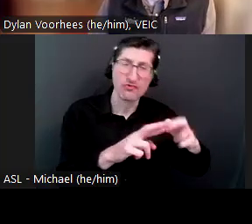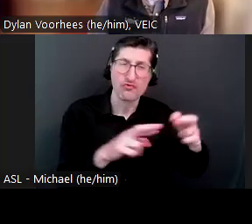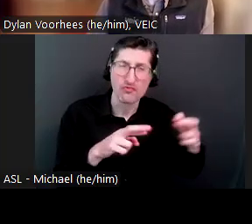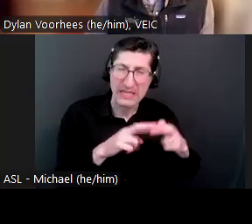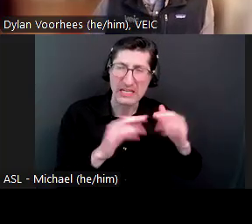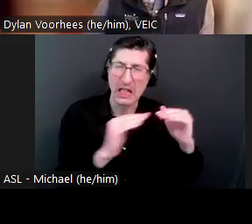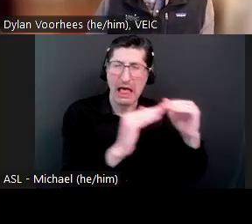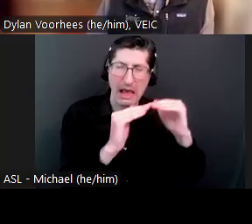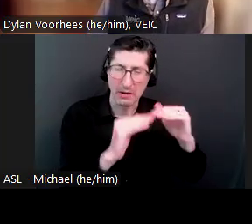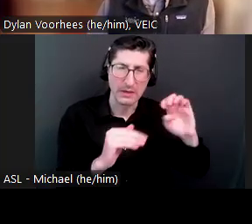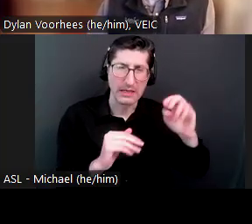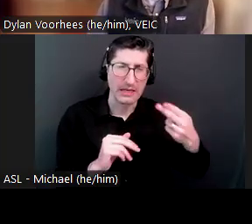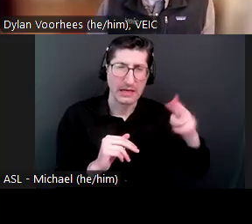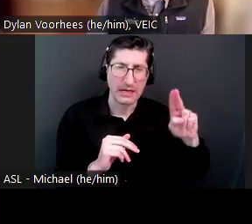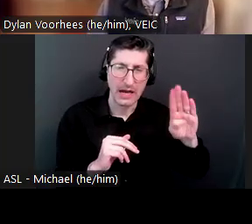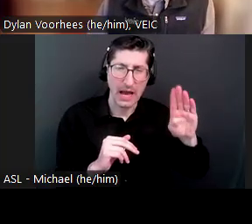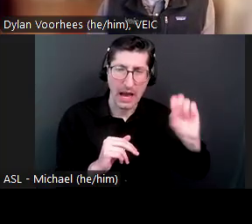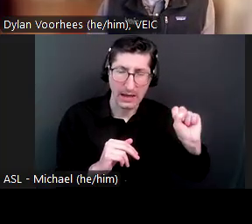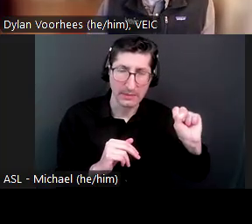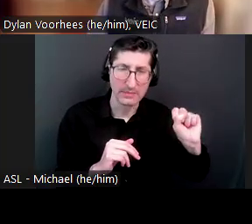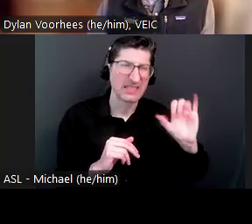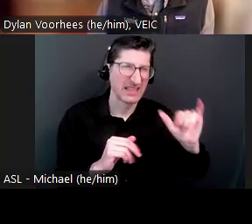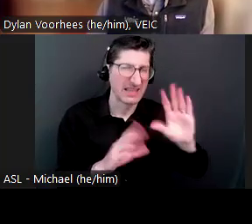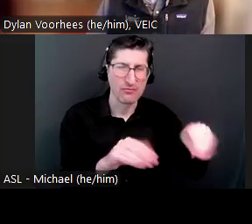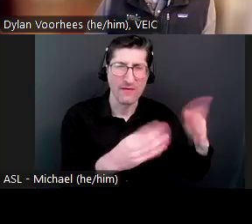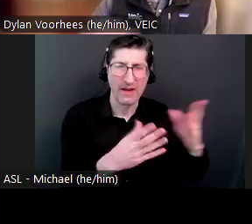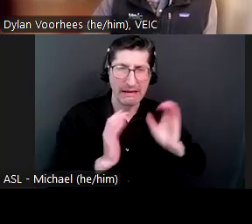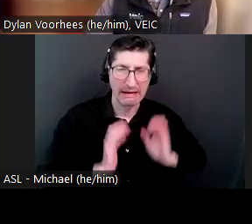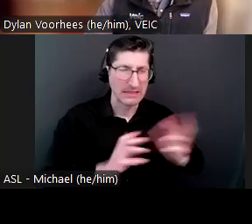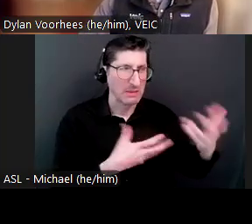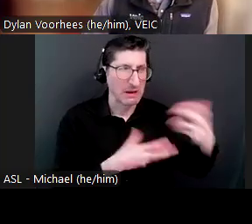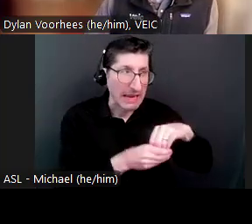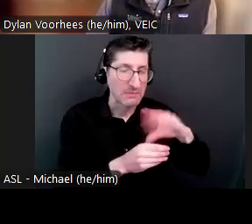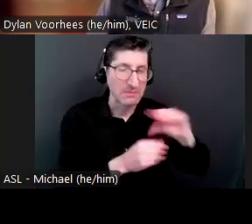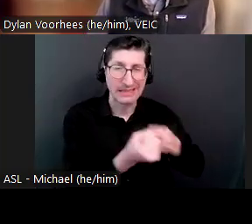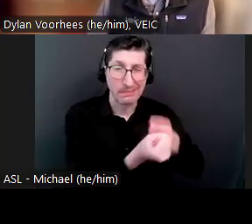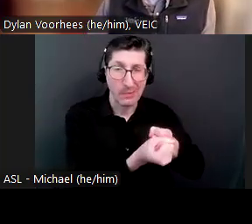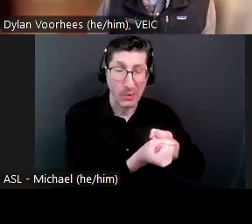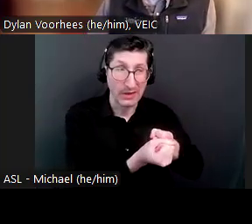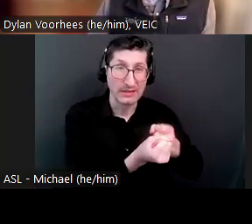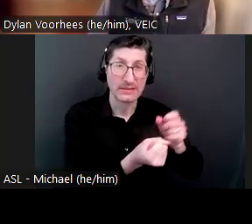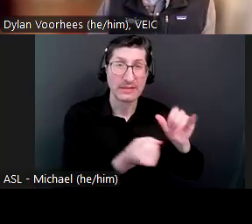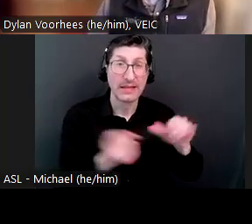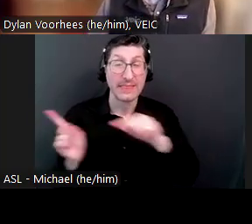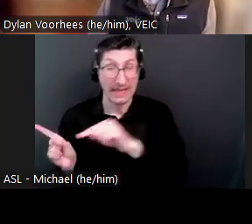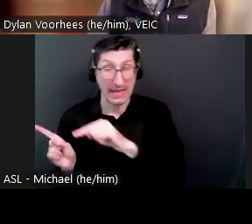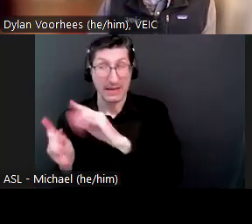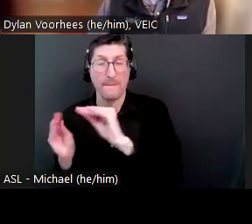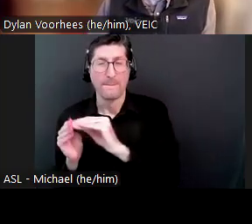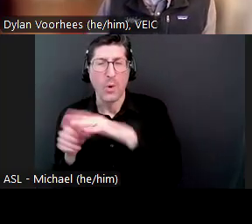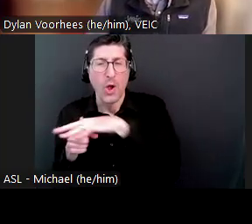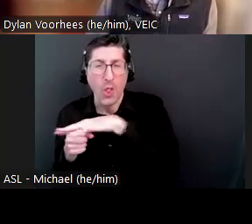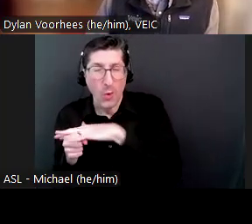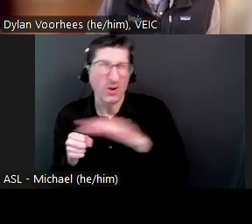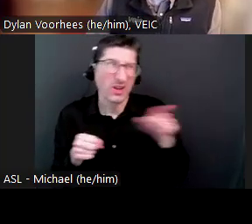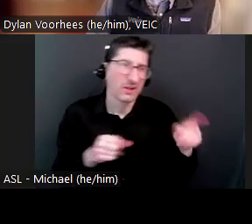would provide customer engagement and support that would be less local than the Community First Partnerships. They'd be more